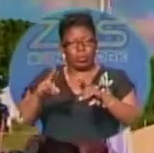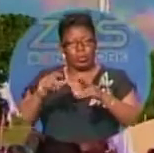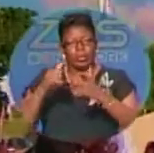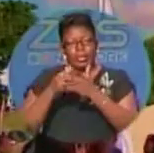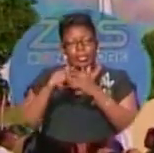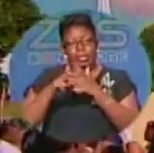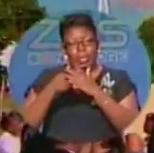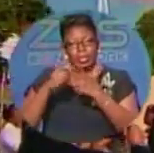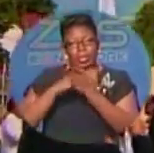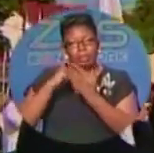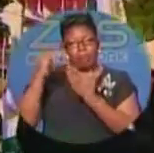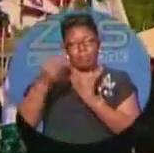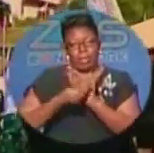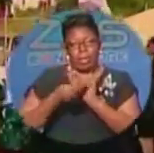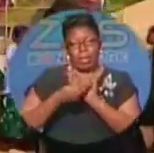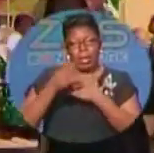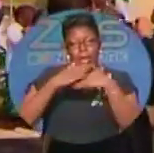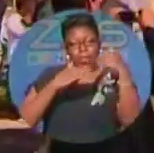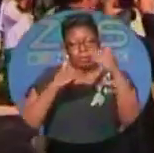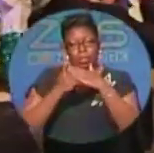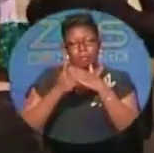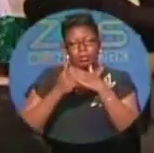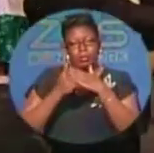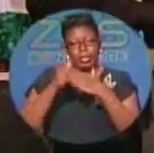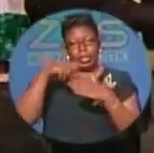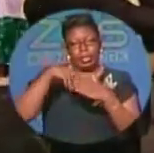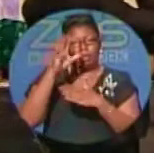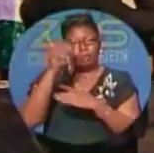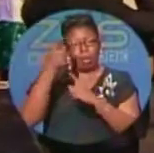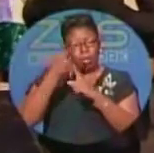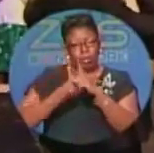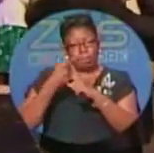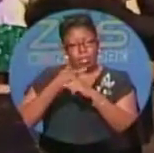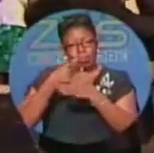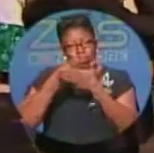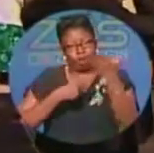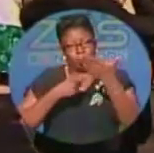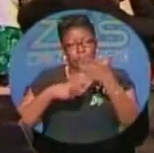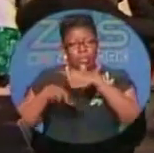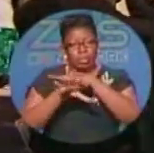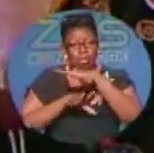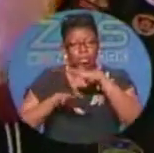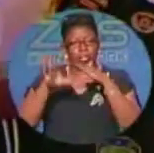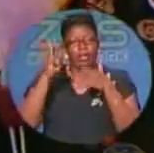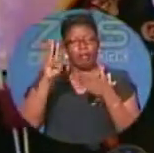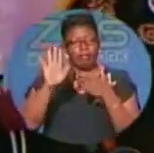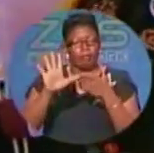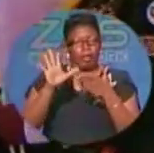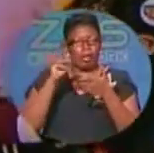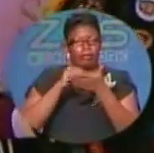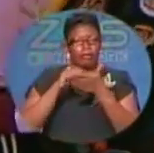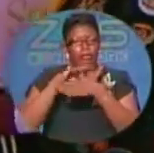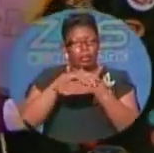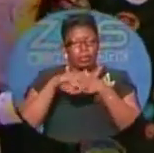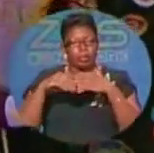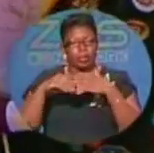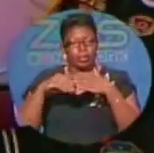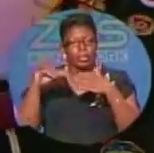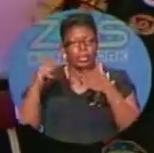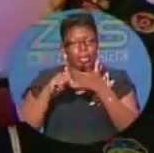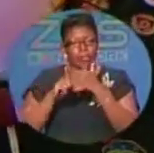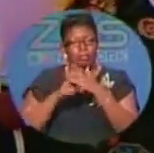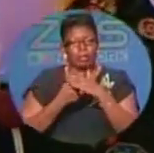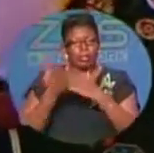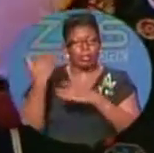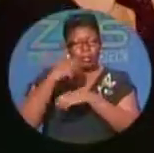built in a record 5 months at a cost of just under $1 million. The ACMU was established last year. This came